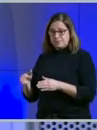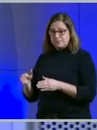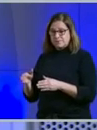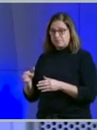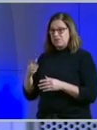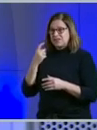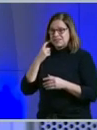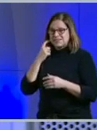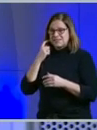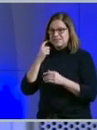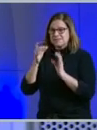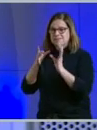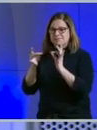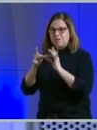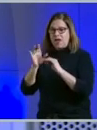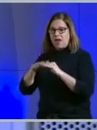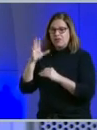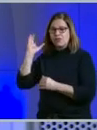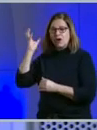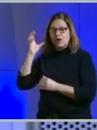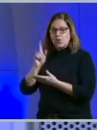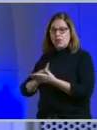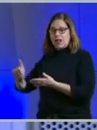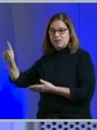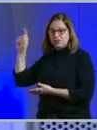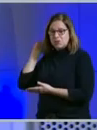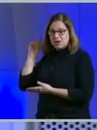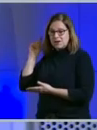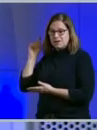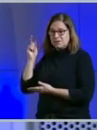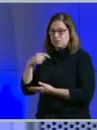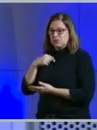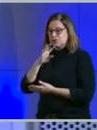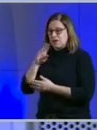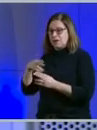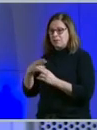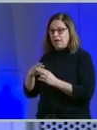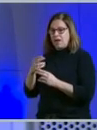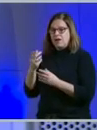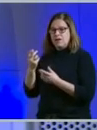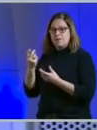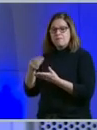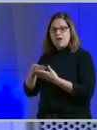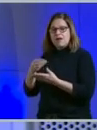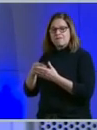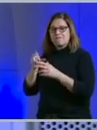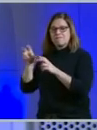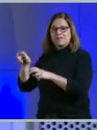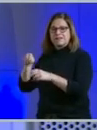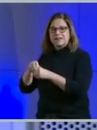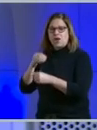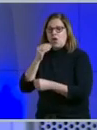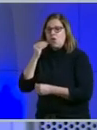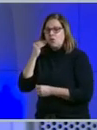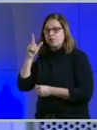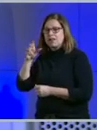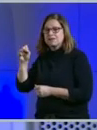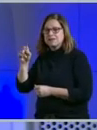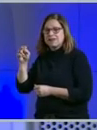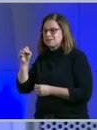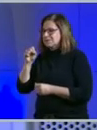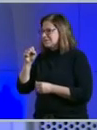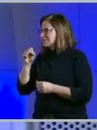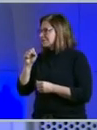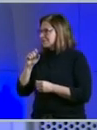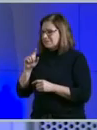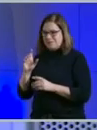administration has invested more in homeless services than any other administration, but not at the detriment of other priorities in the District